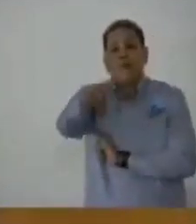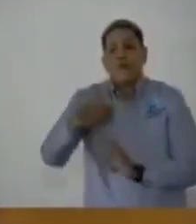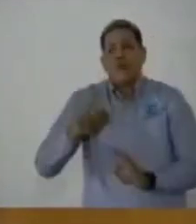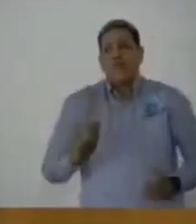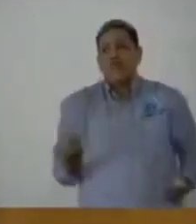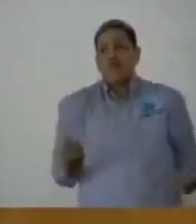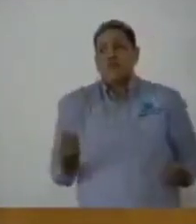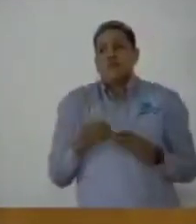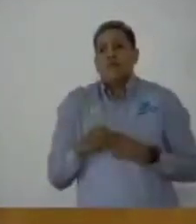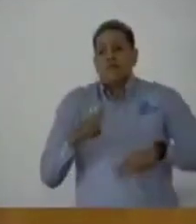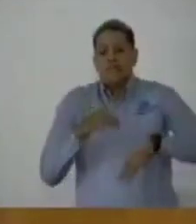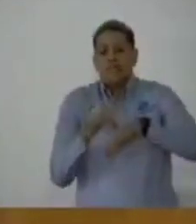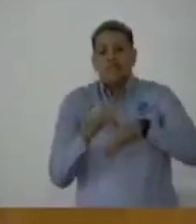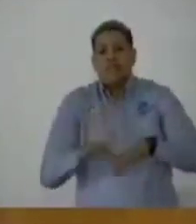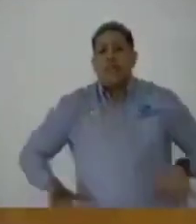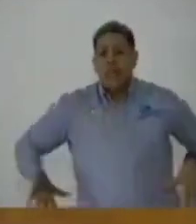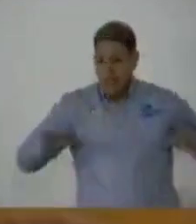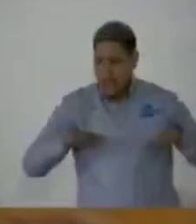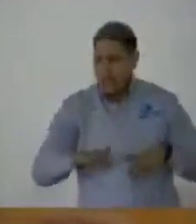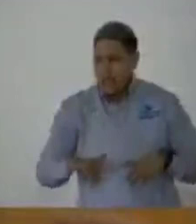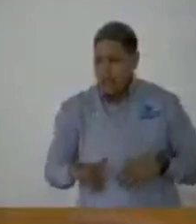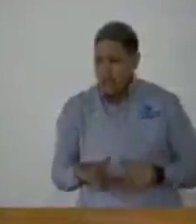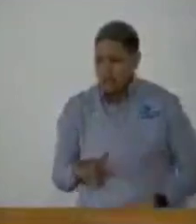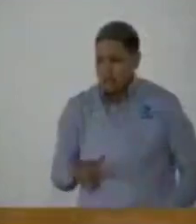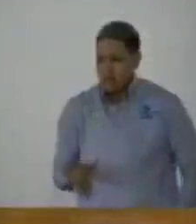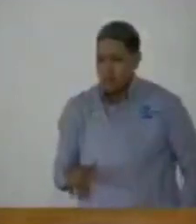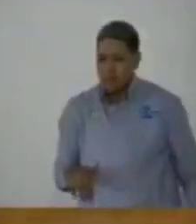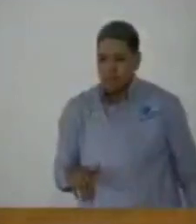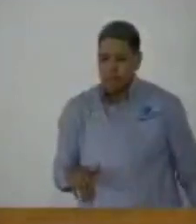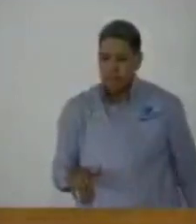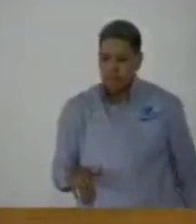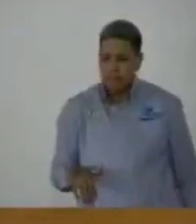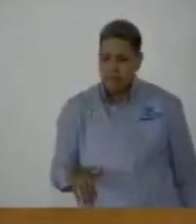something within the space that I...